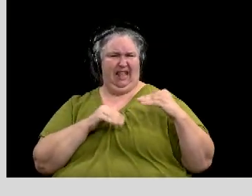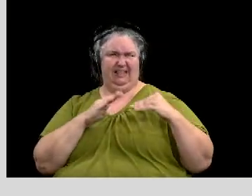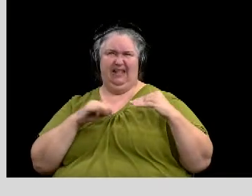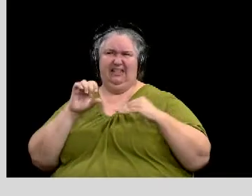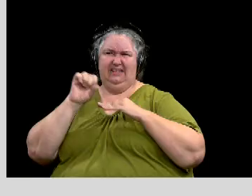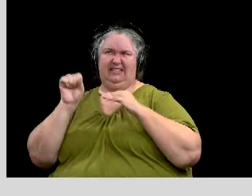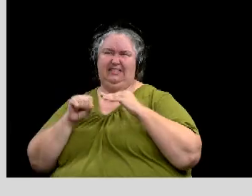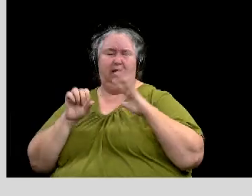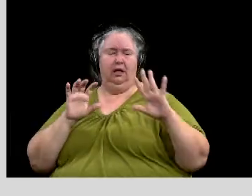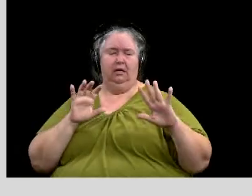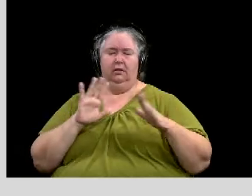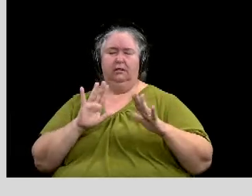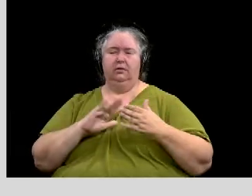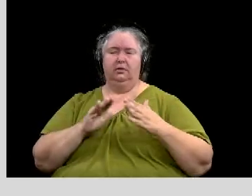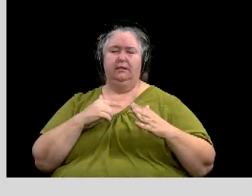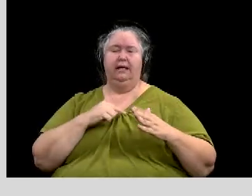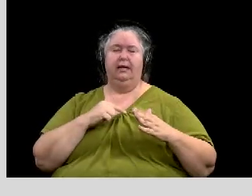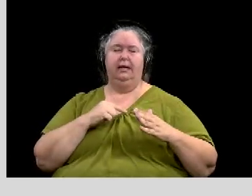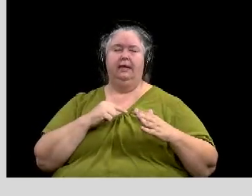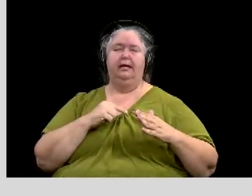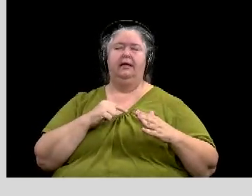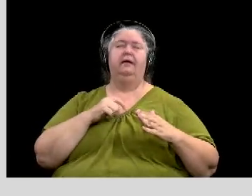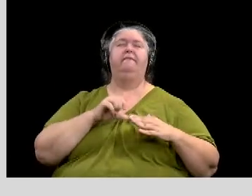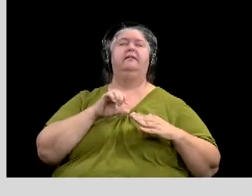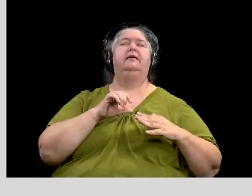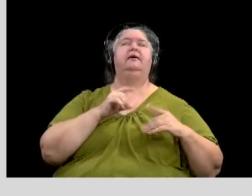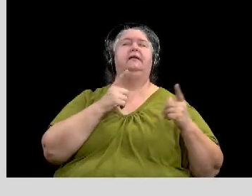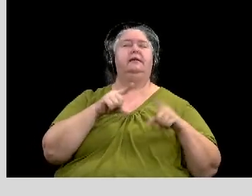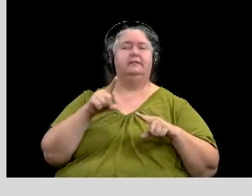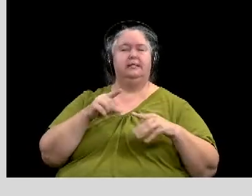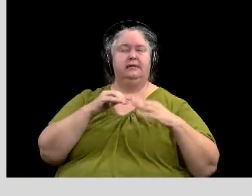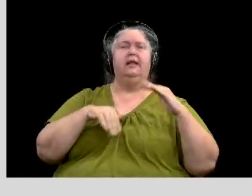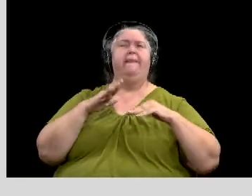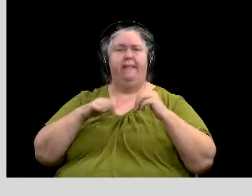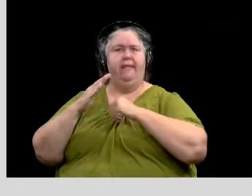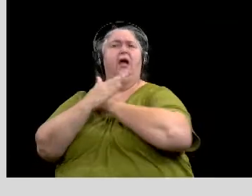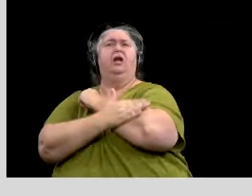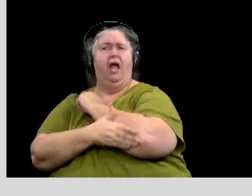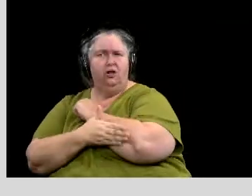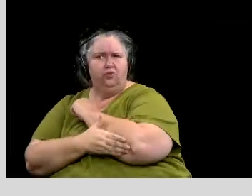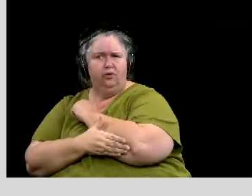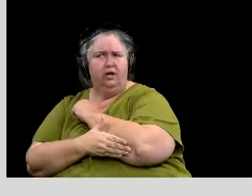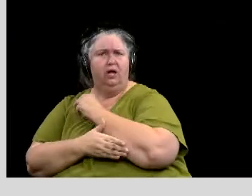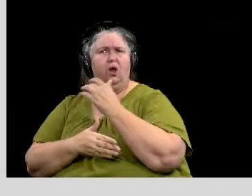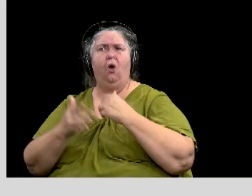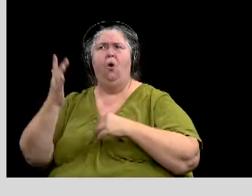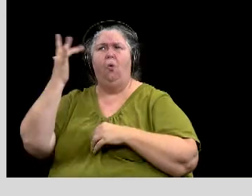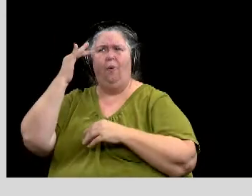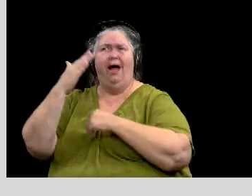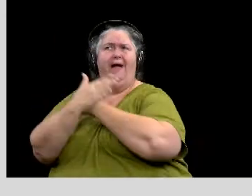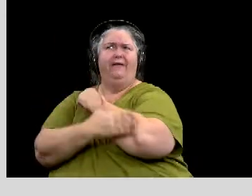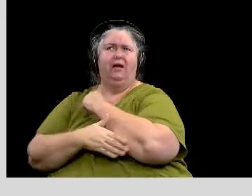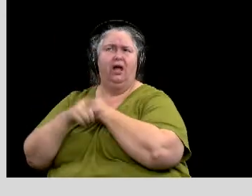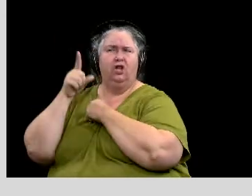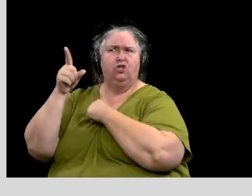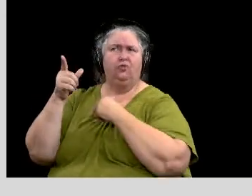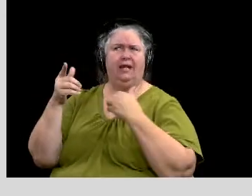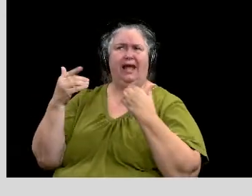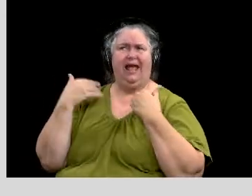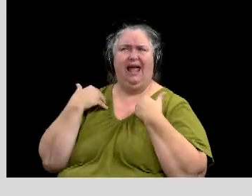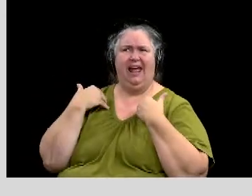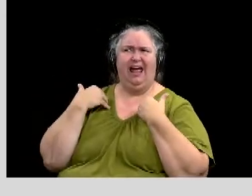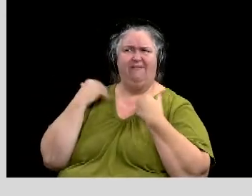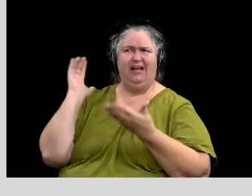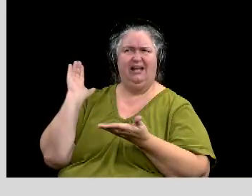country, then why does the country have fewer hospitalizations? And